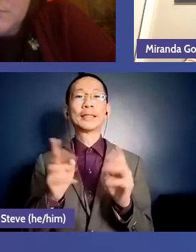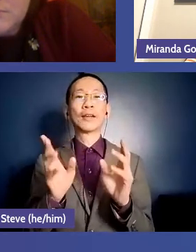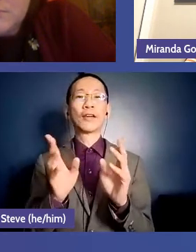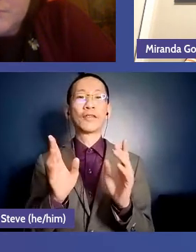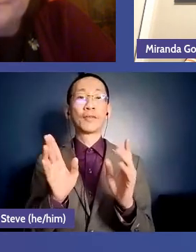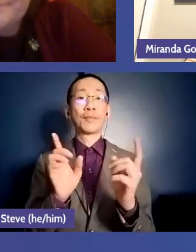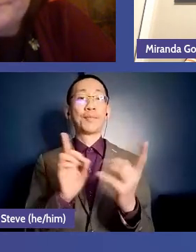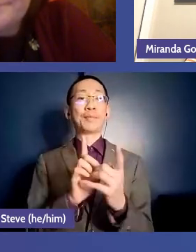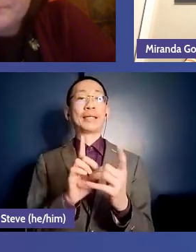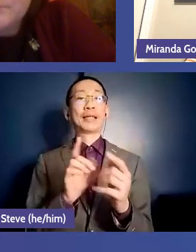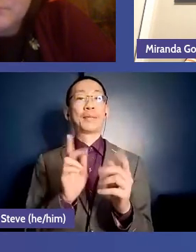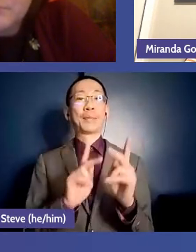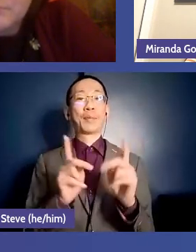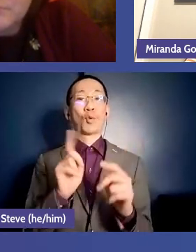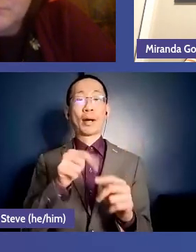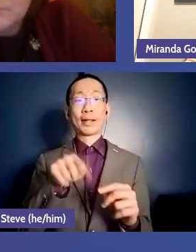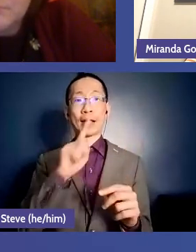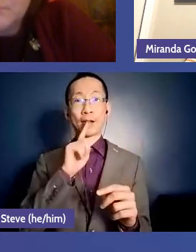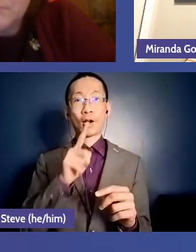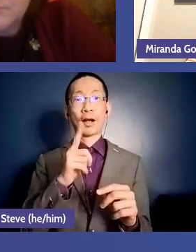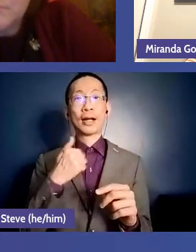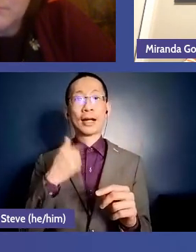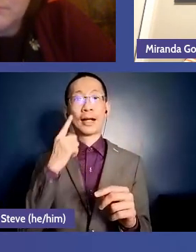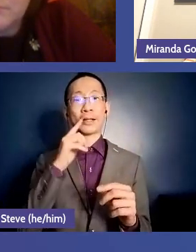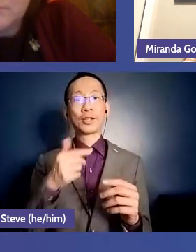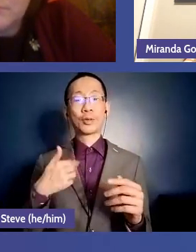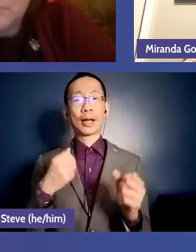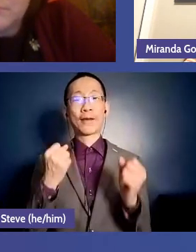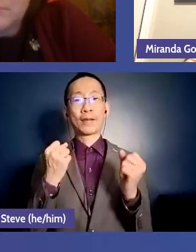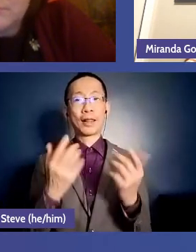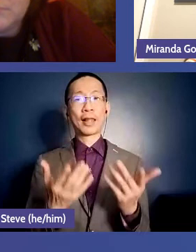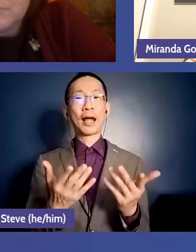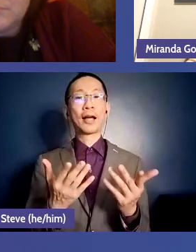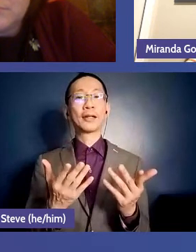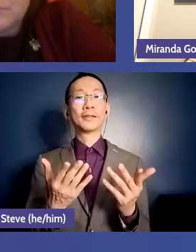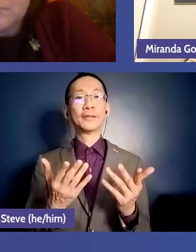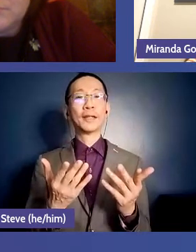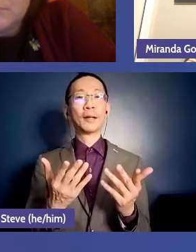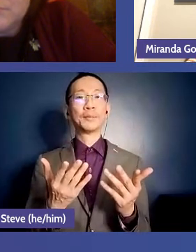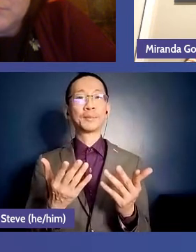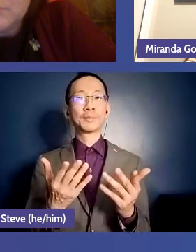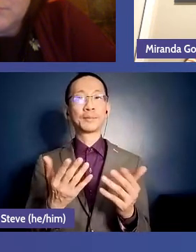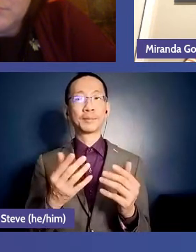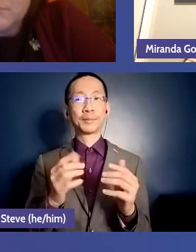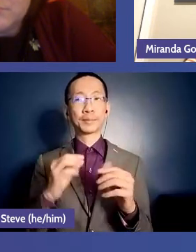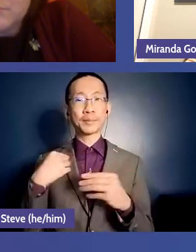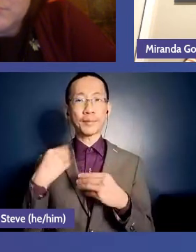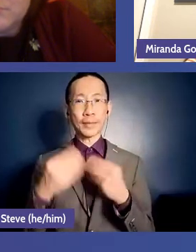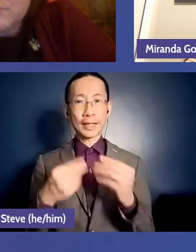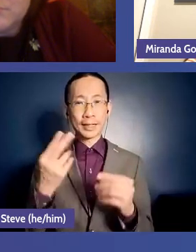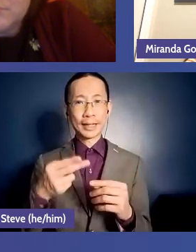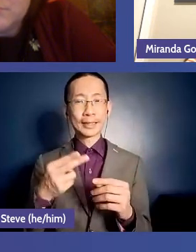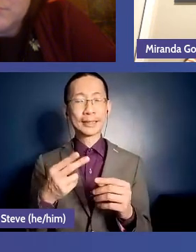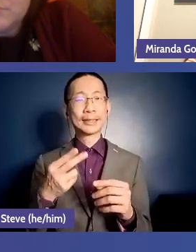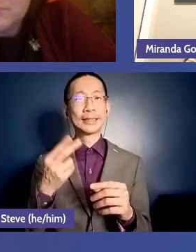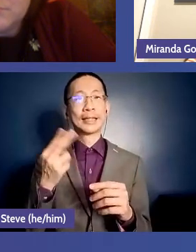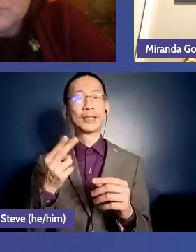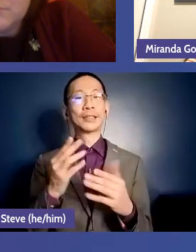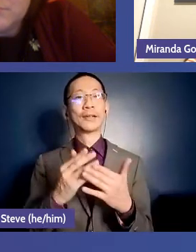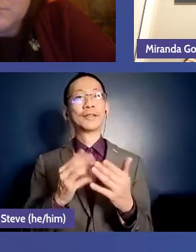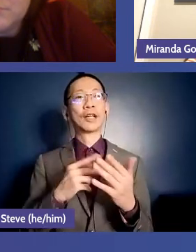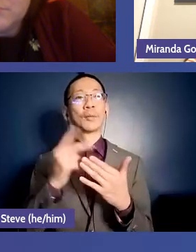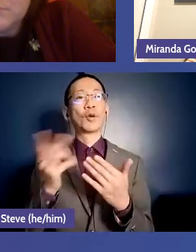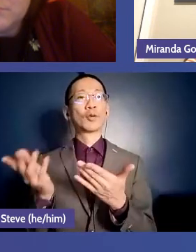they're at, because I think that there is a lot of, you know, legacy and history of certain programs get brought